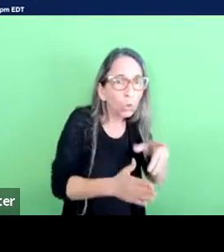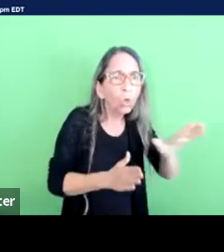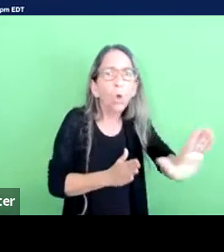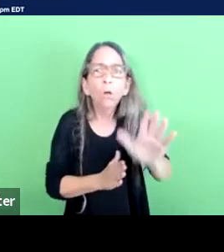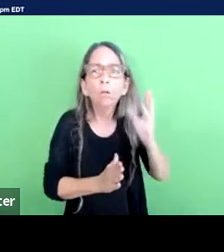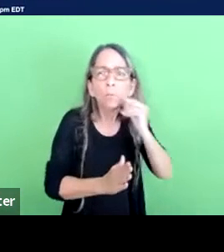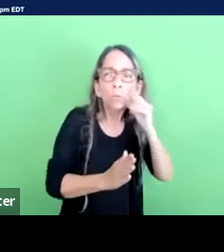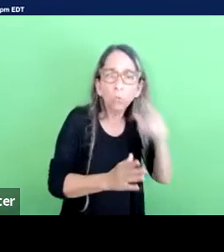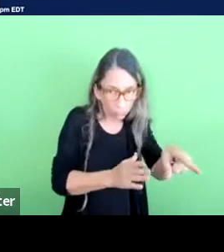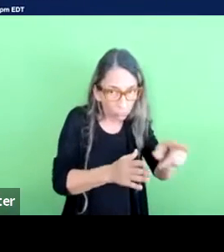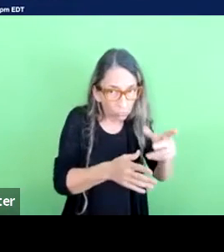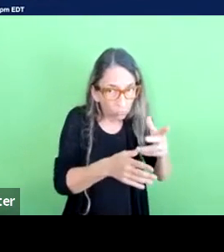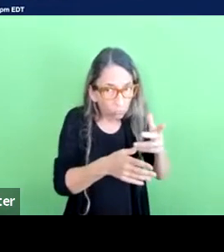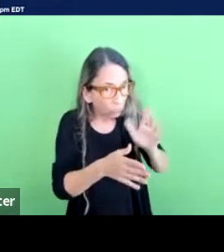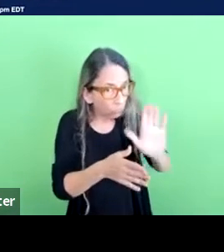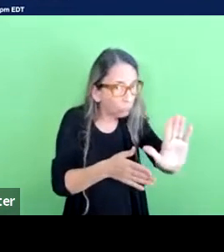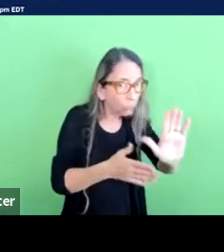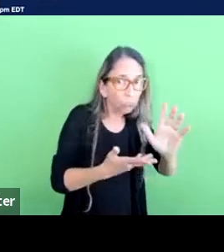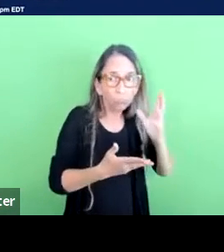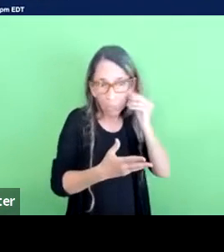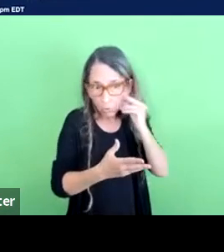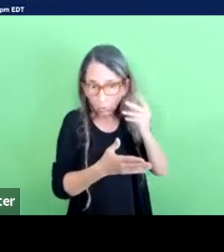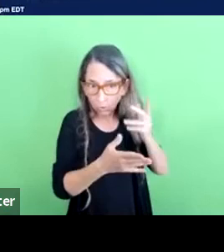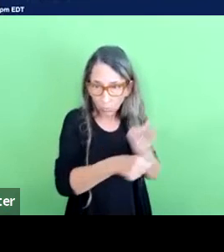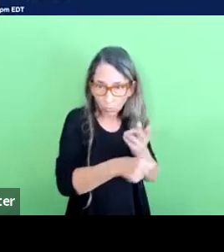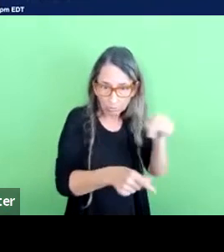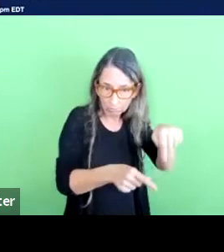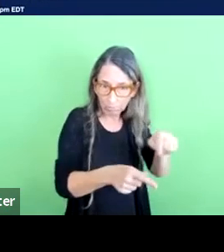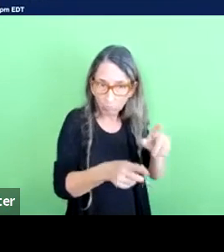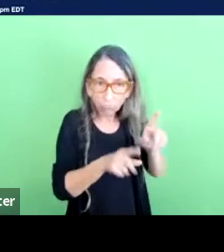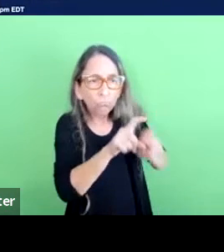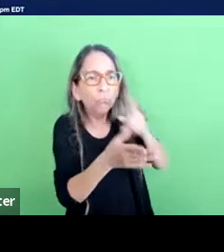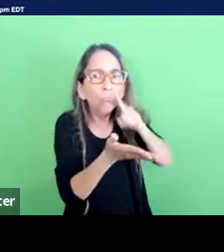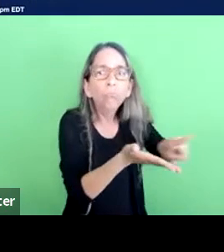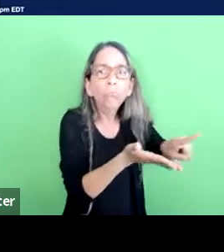IP-CTS. And I know, Matt, that there was a great